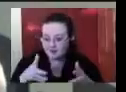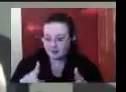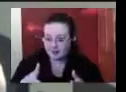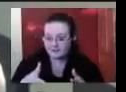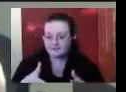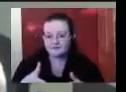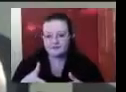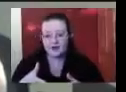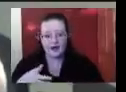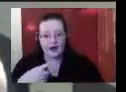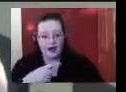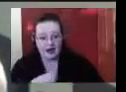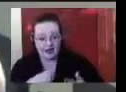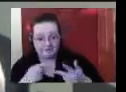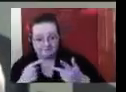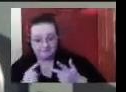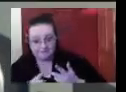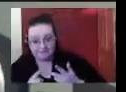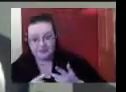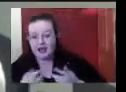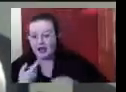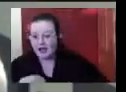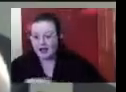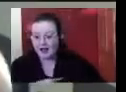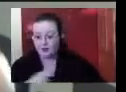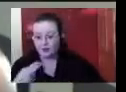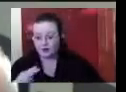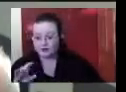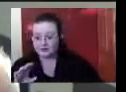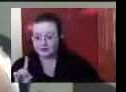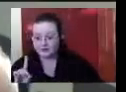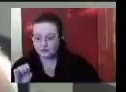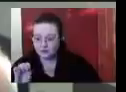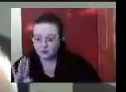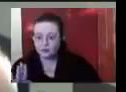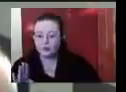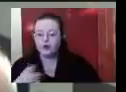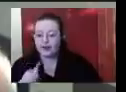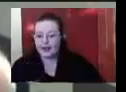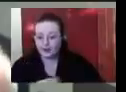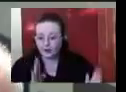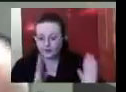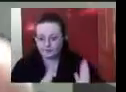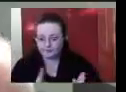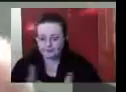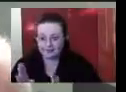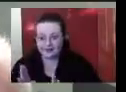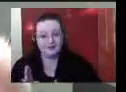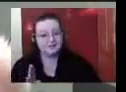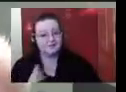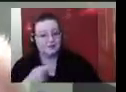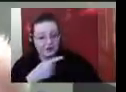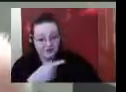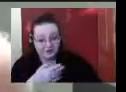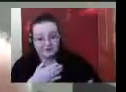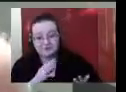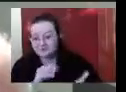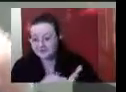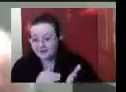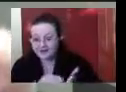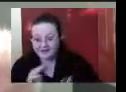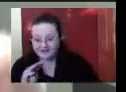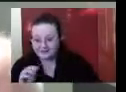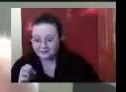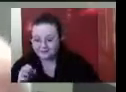okay, I wouldn't mind talking a little bit about our specific plans here in Halton, and you're certainly welcome